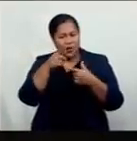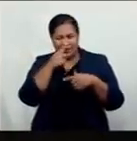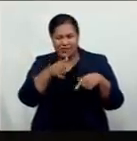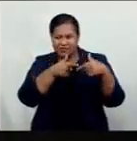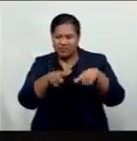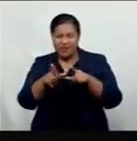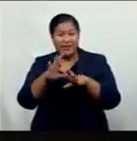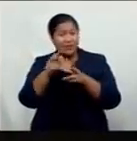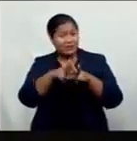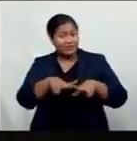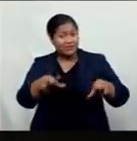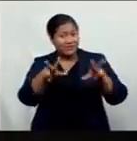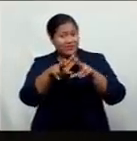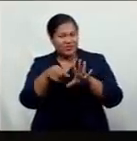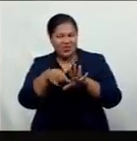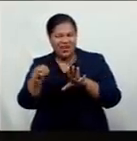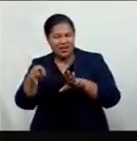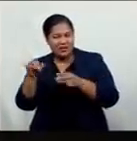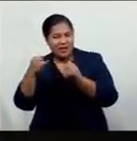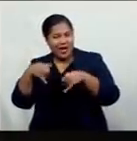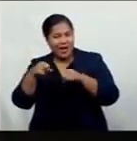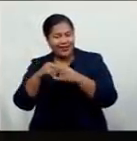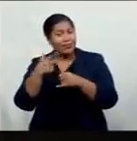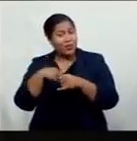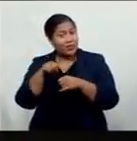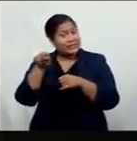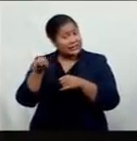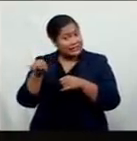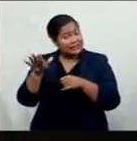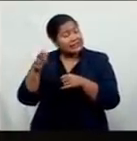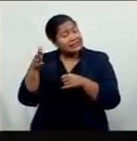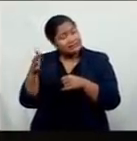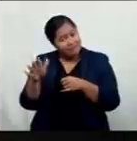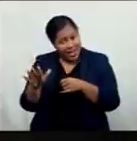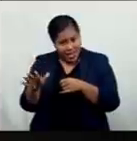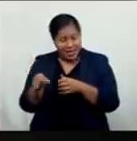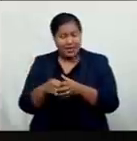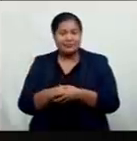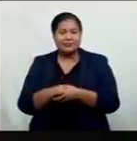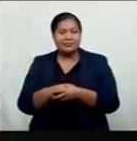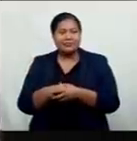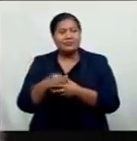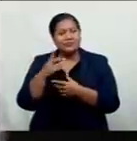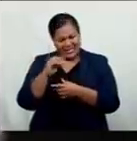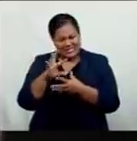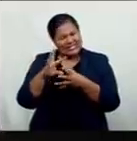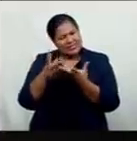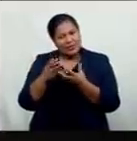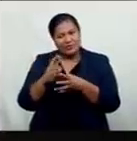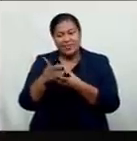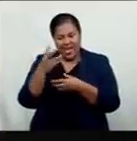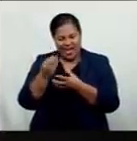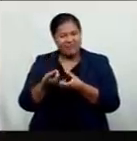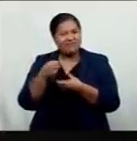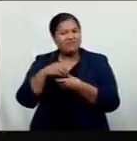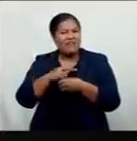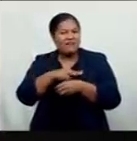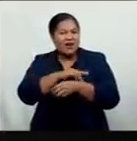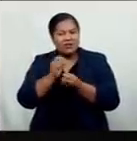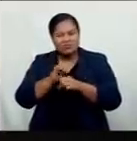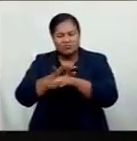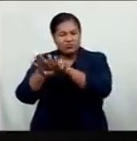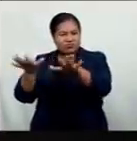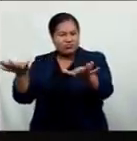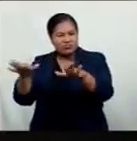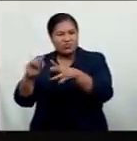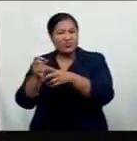Viti Levu to outer islands, as this may or can somehow cause the virus to go into our